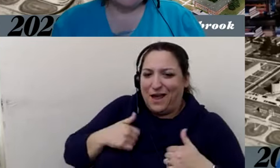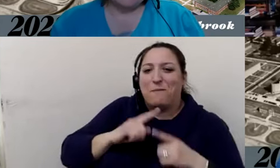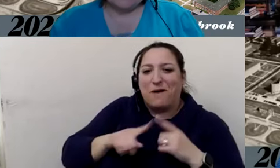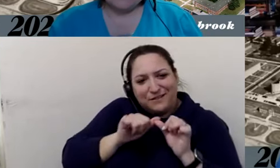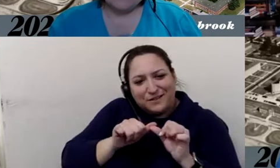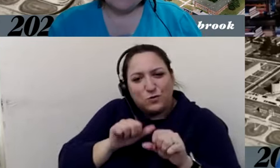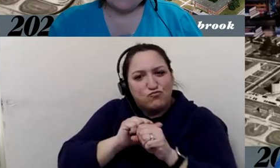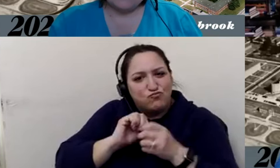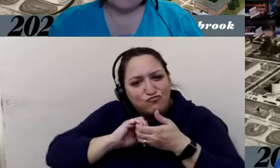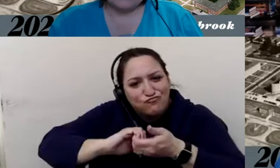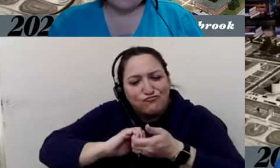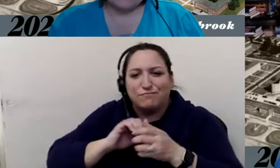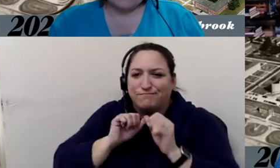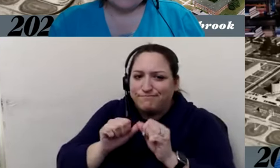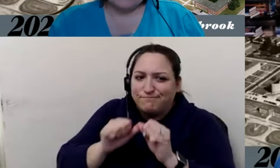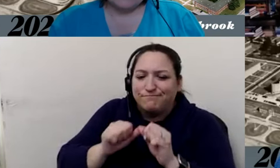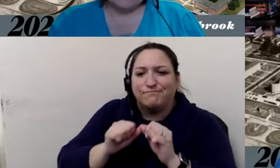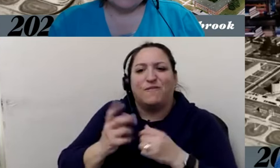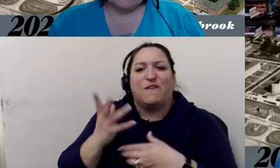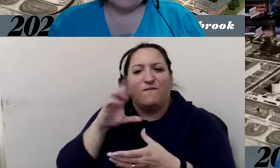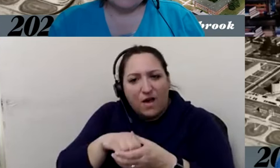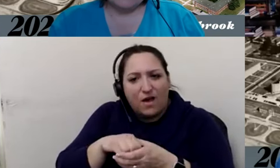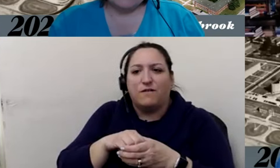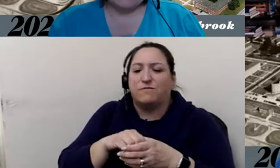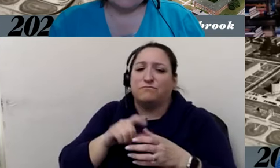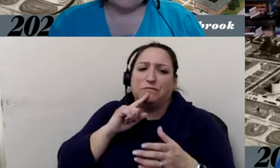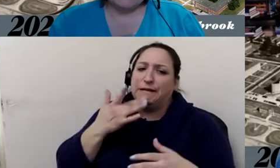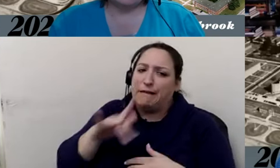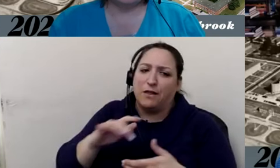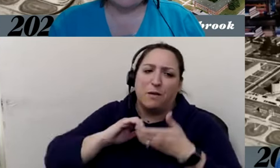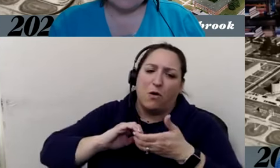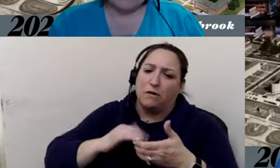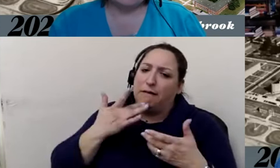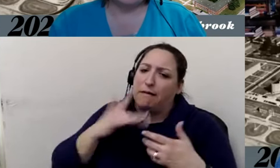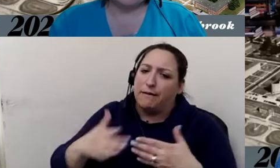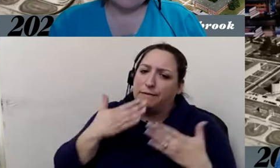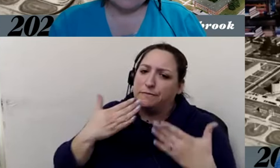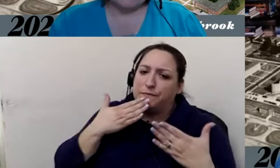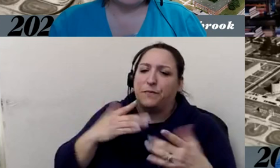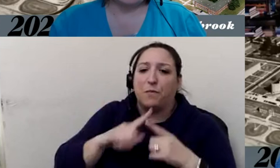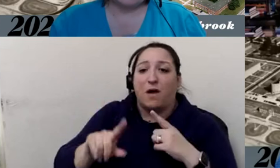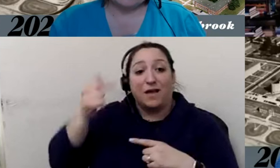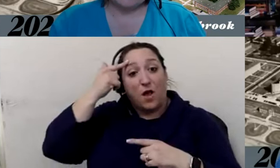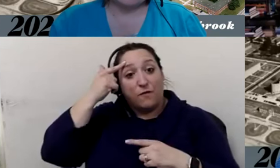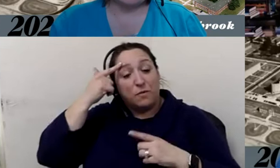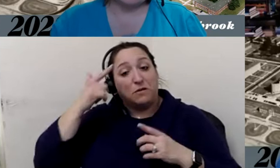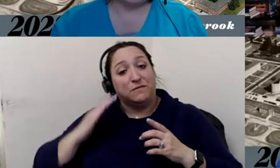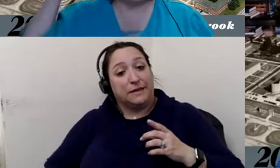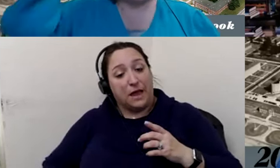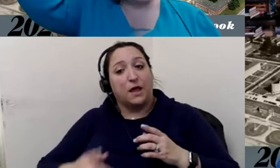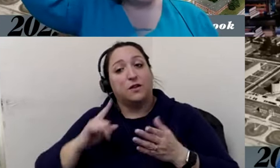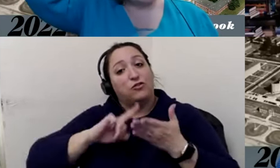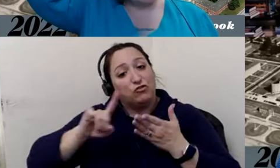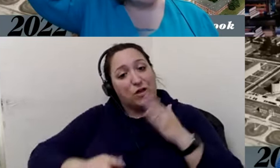our partners, and we have very, you know, really involved, and, you know, we're grateful for that partnership. And I think, you know, just being on the government side, right, there are checks